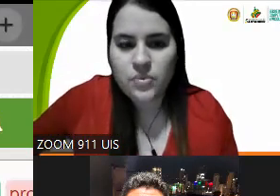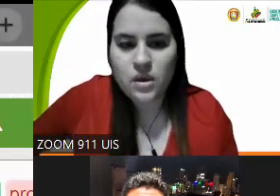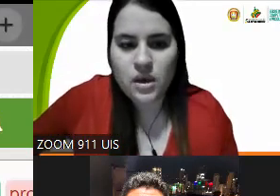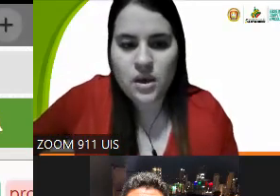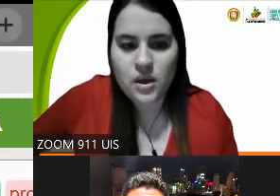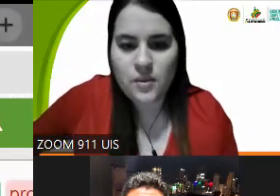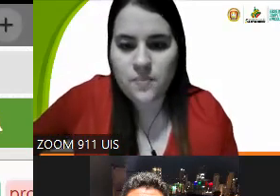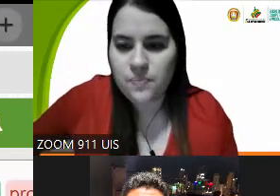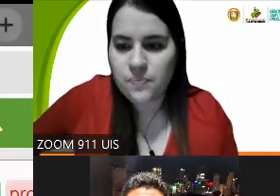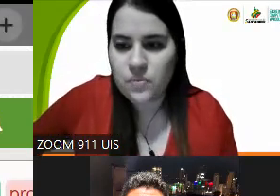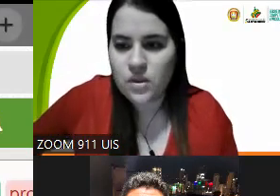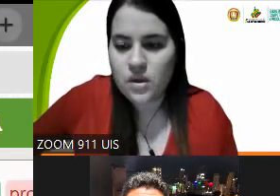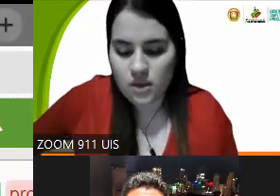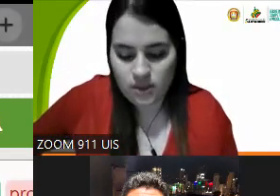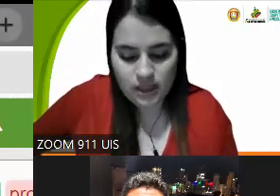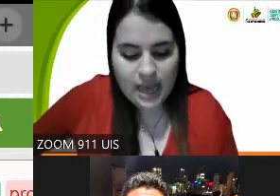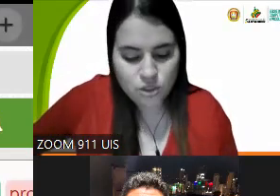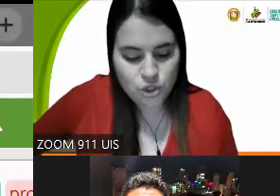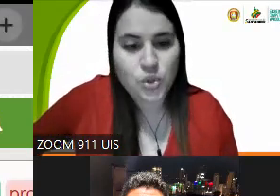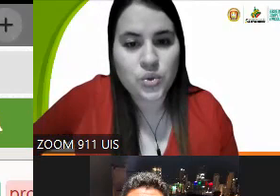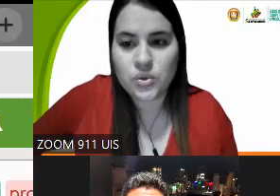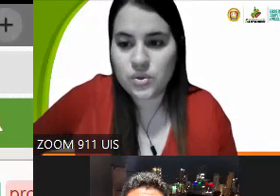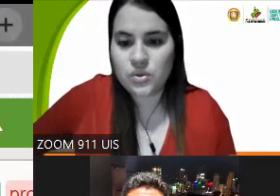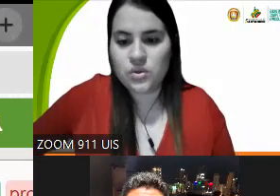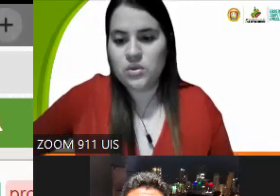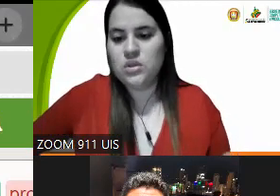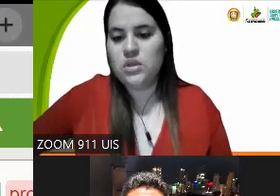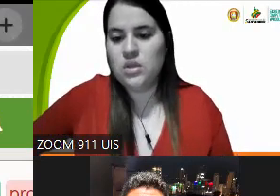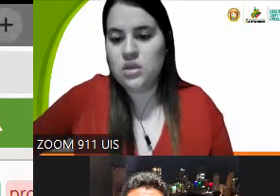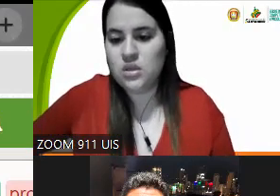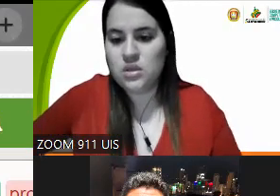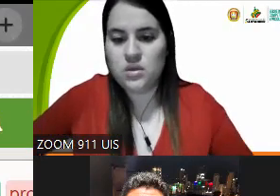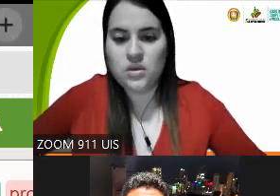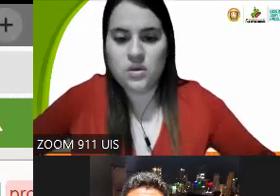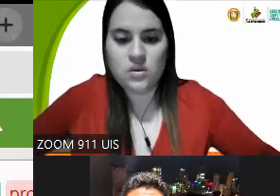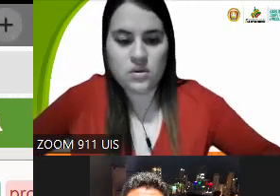exercise, the last two.